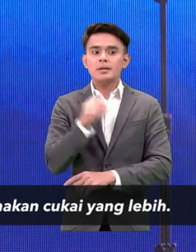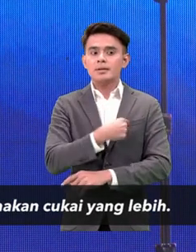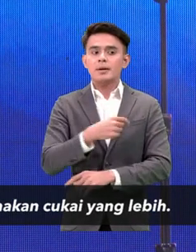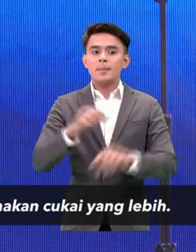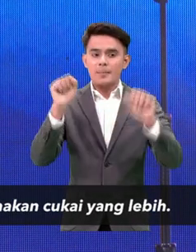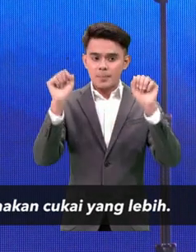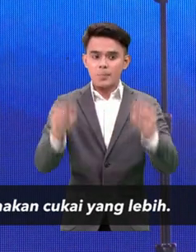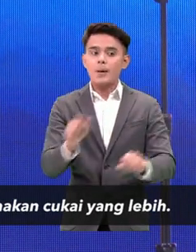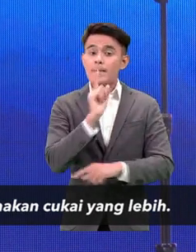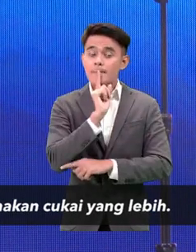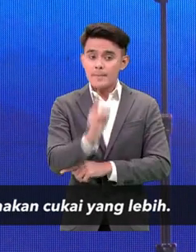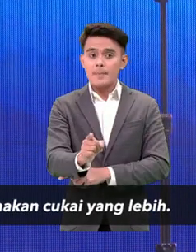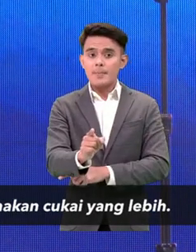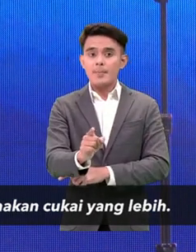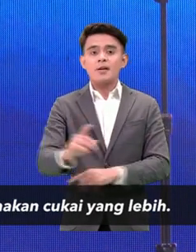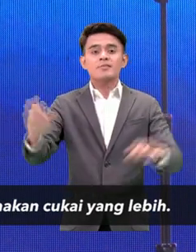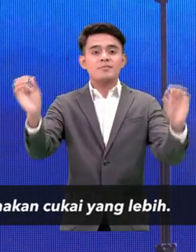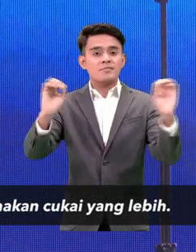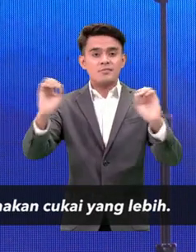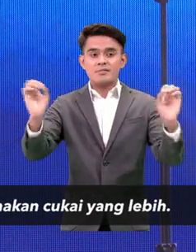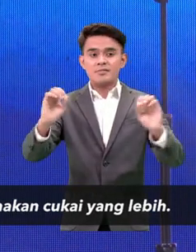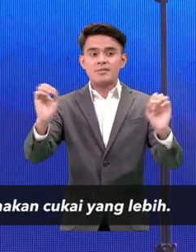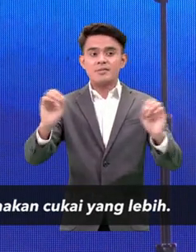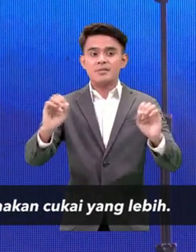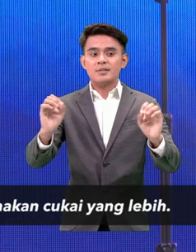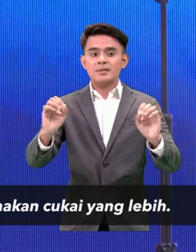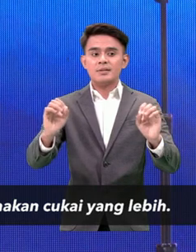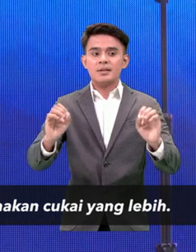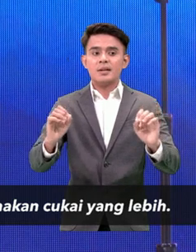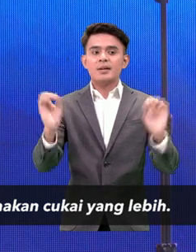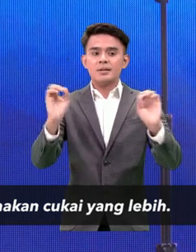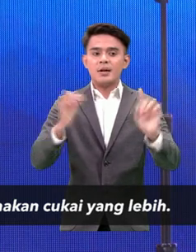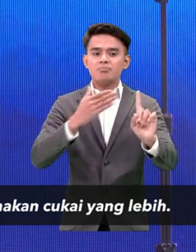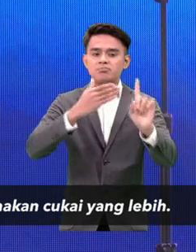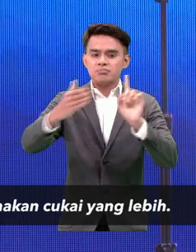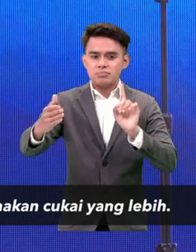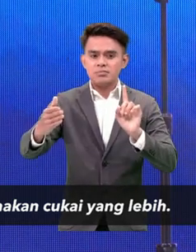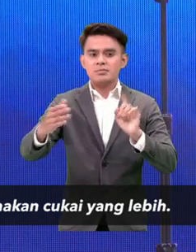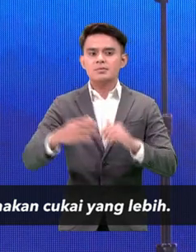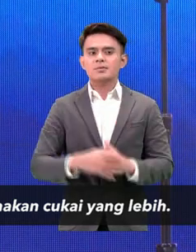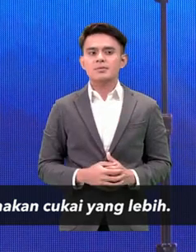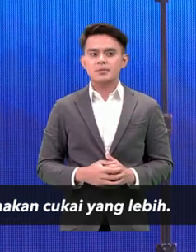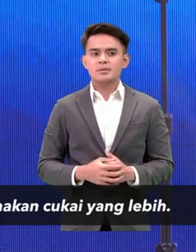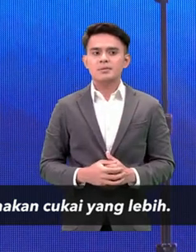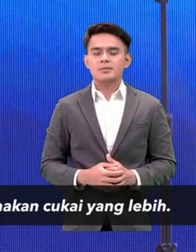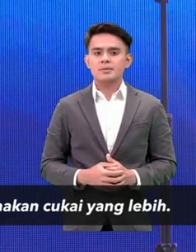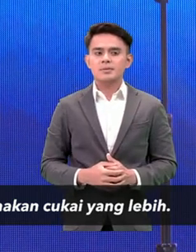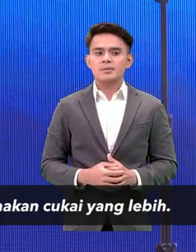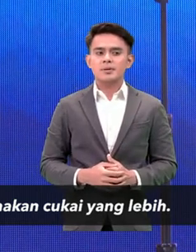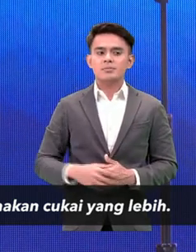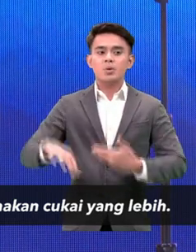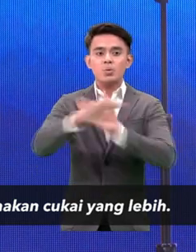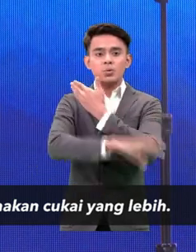can ensure that there is no unnecessary leakages, absconding of public wealth,